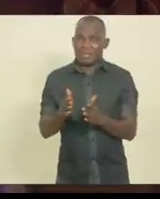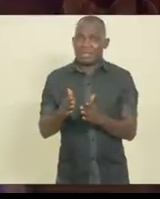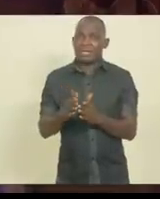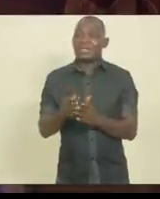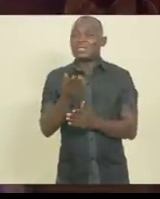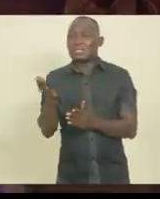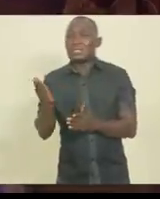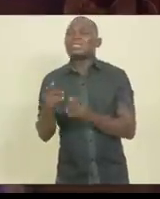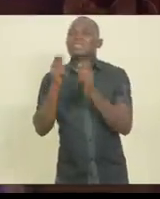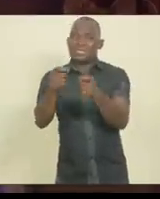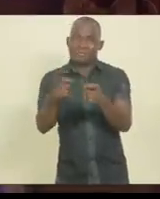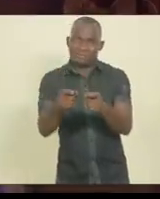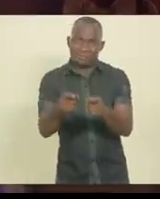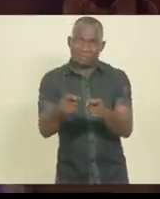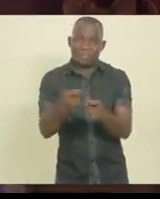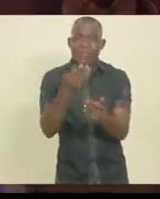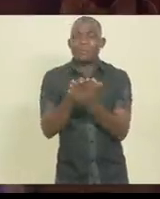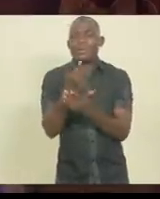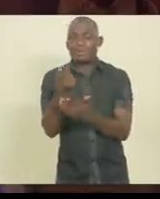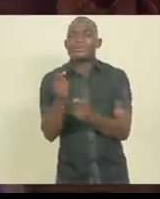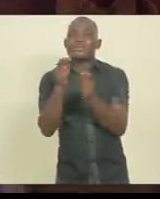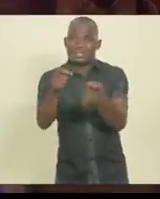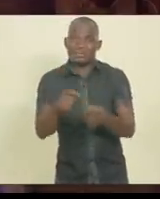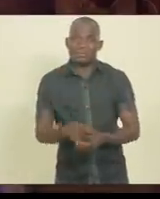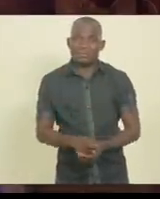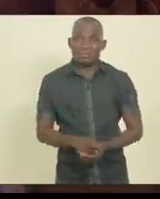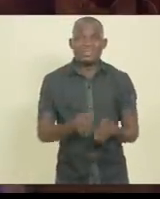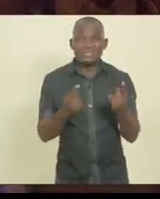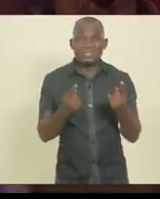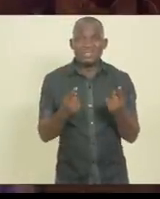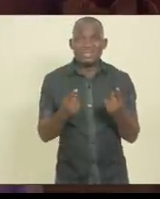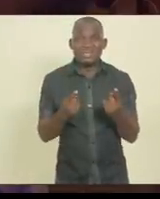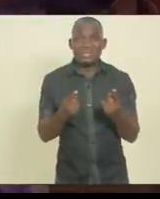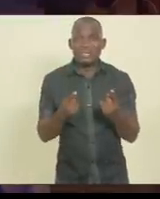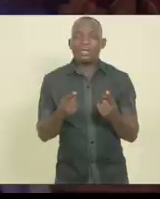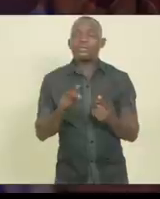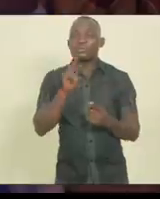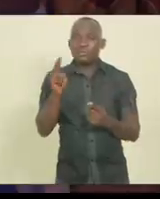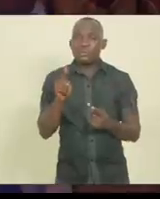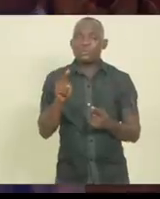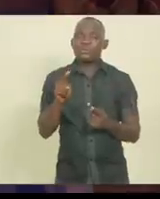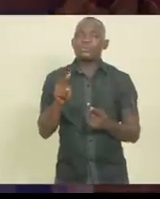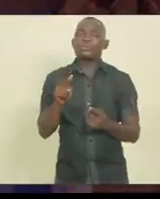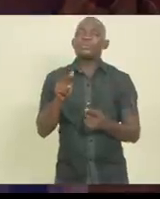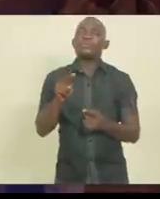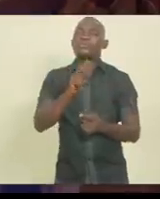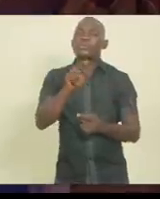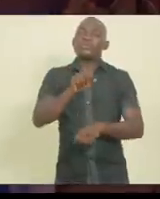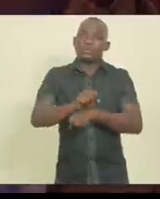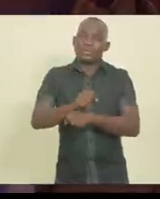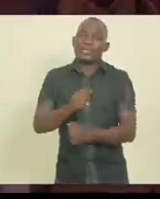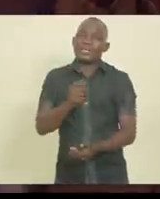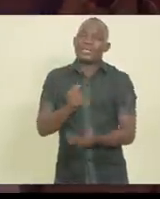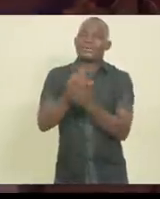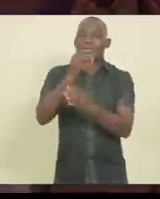on your feet so you can help take care of this boy. Oh, thank you so much, madam. Thank you.